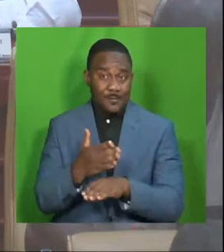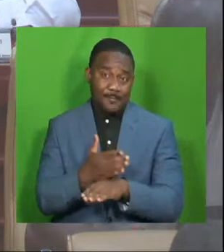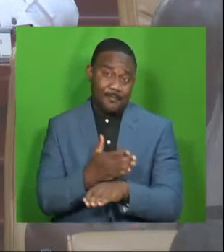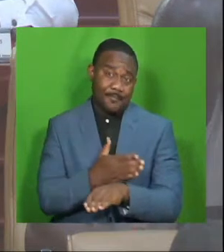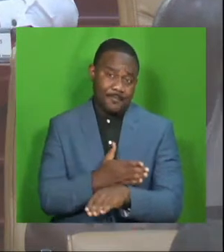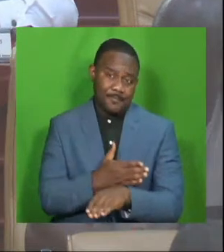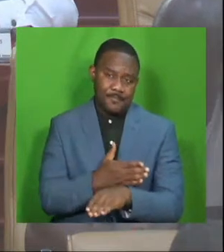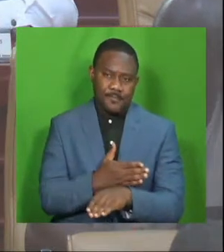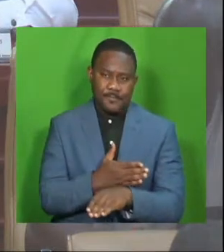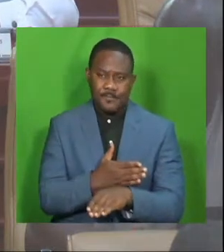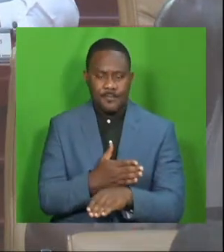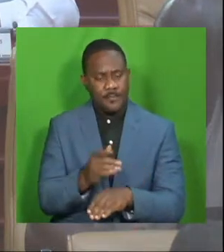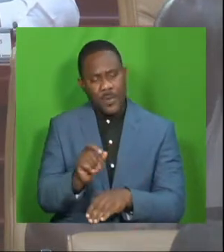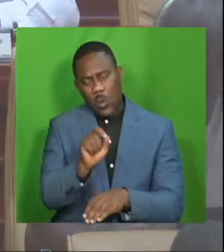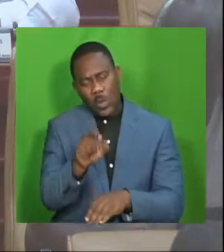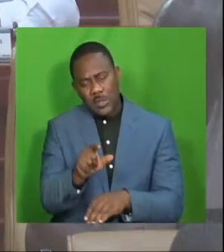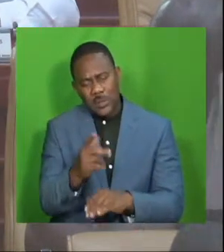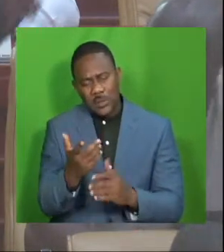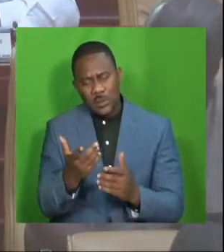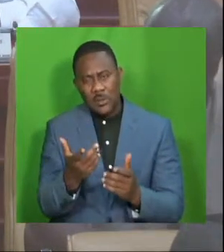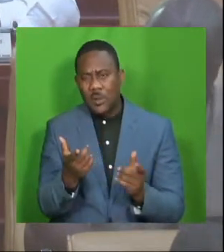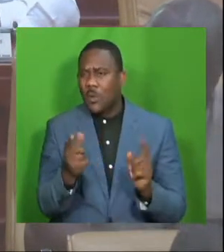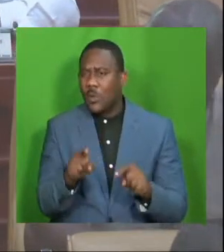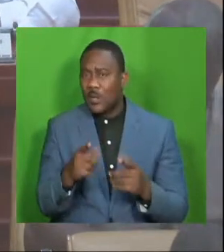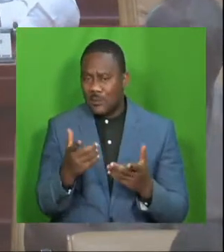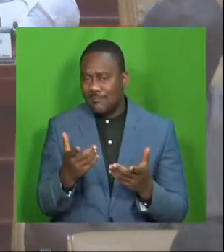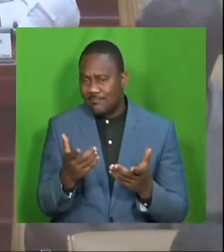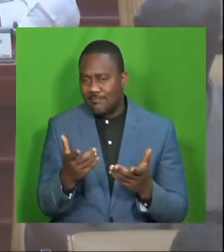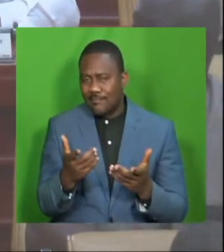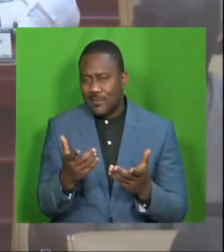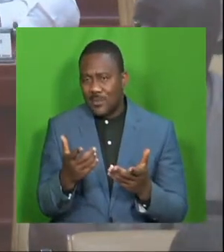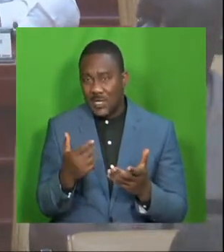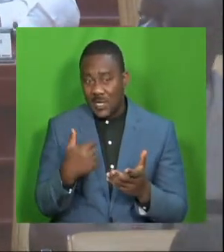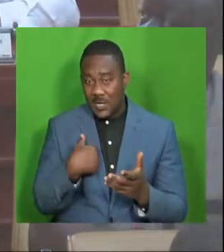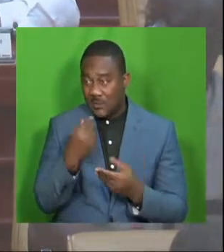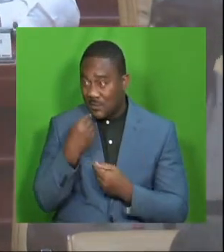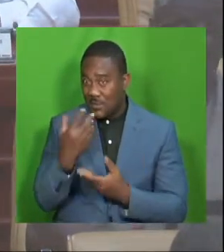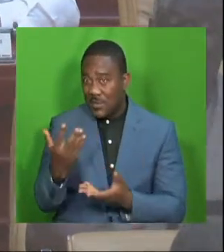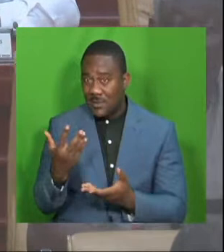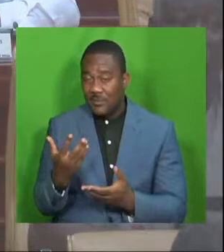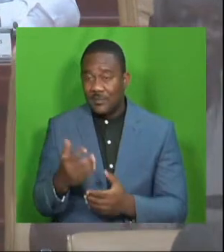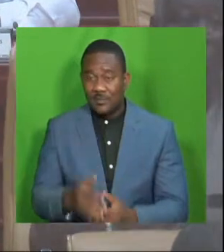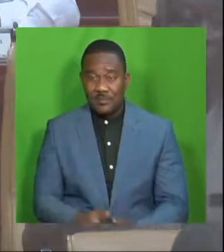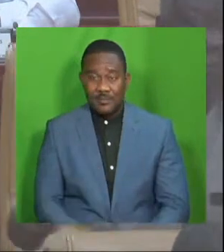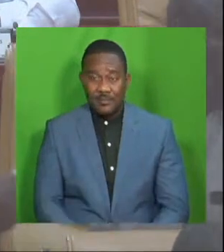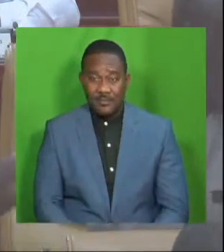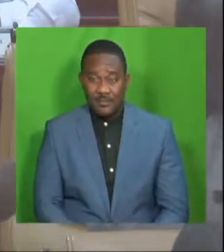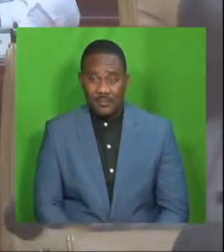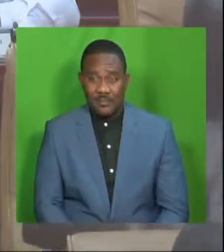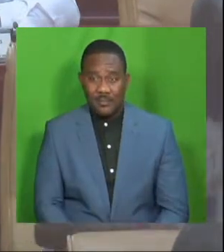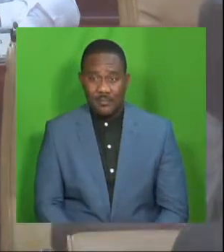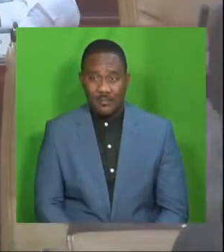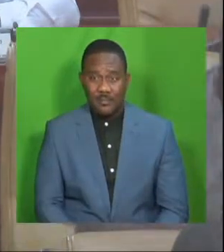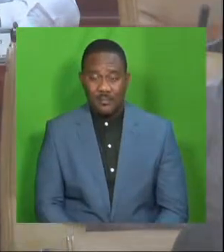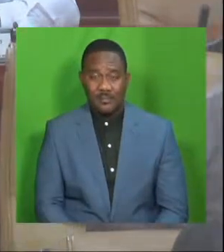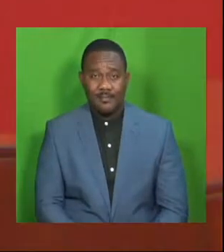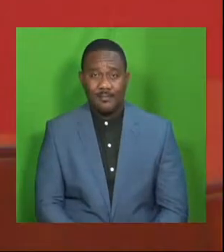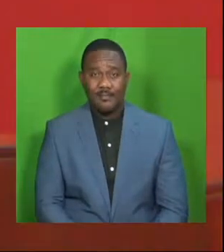how soon should we expect that? So I can tell them. I will join my brother to tell them.